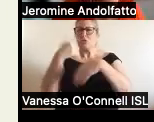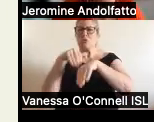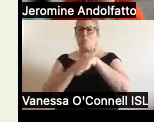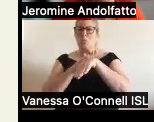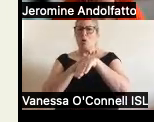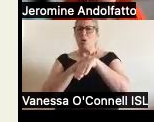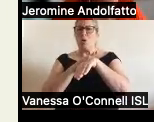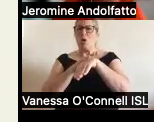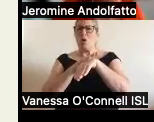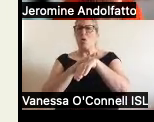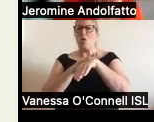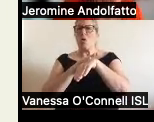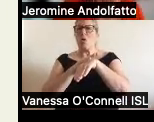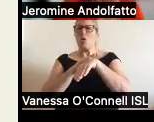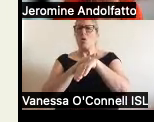Sorry, I'll look at it again.